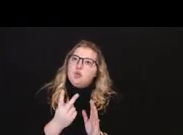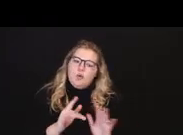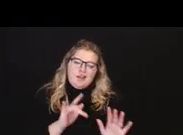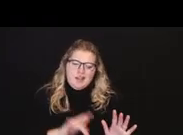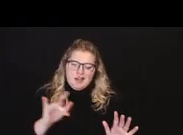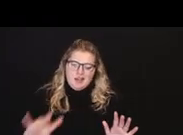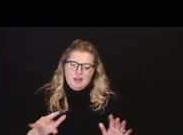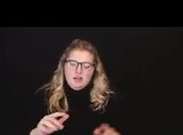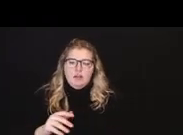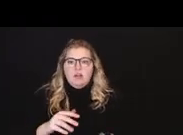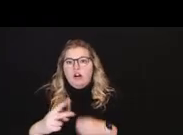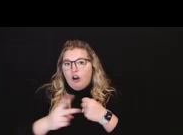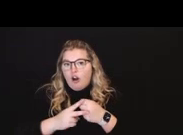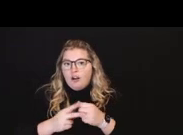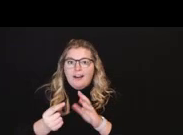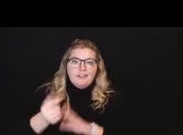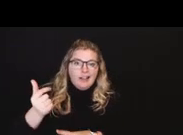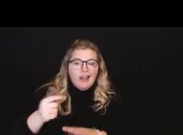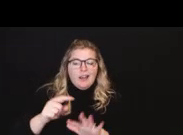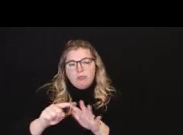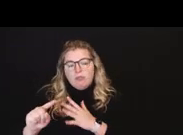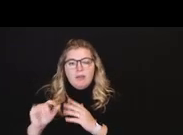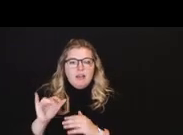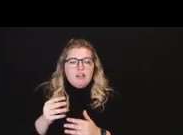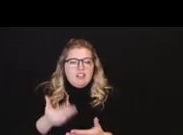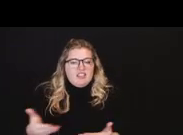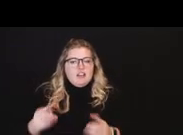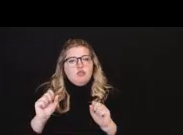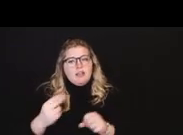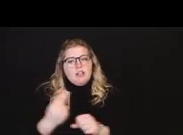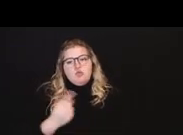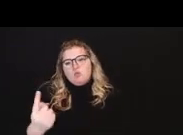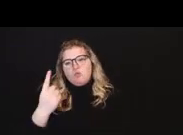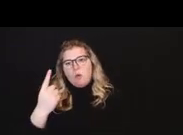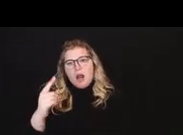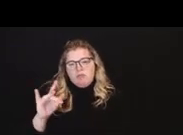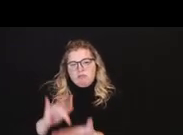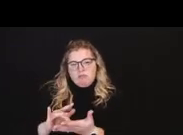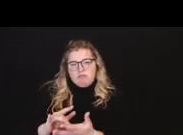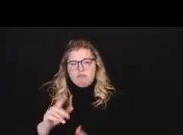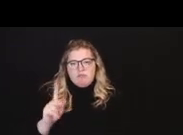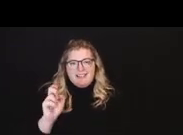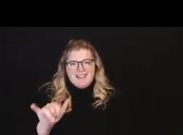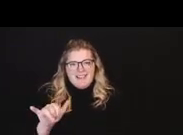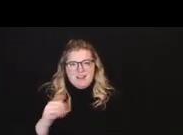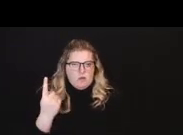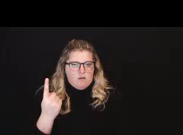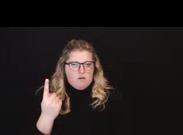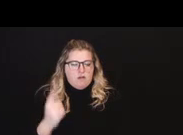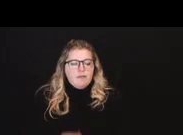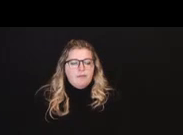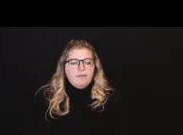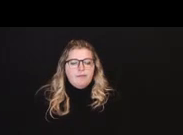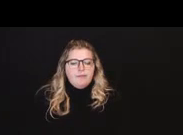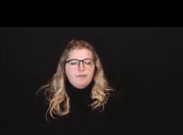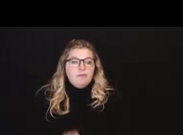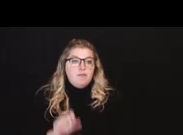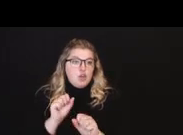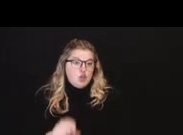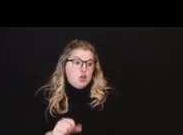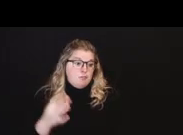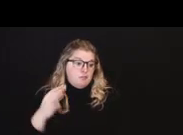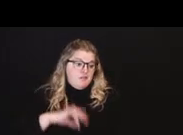Archiving or deleting or different things like that that you can do with 1 key. Well, that can be useful if you, if you're